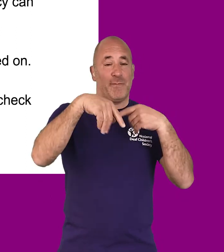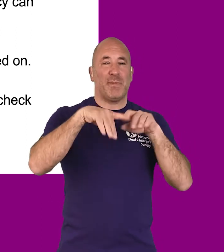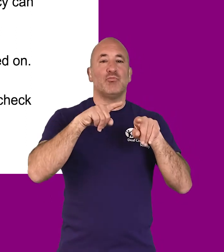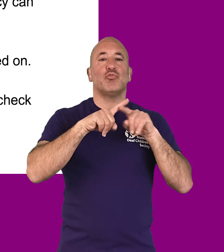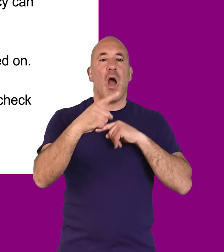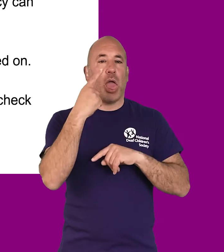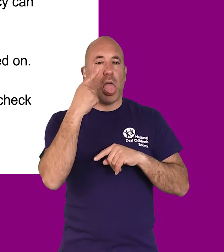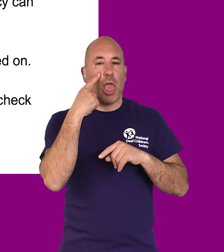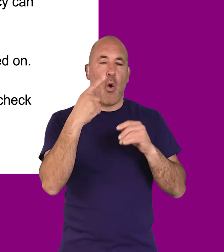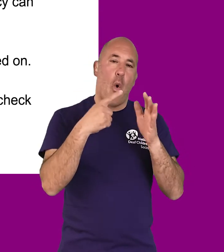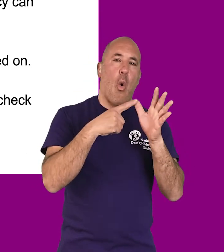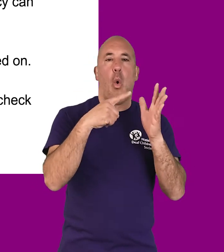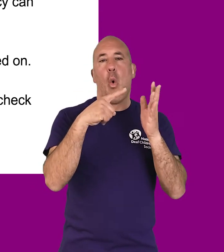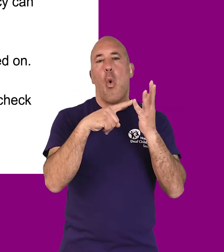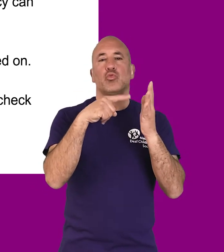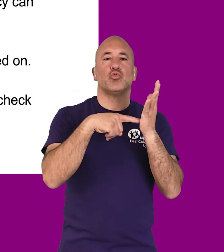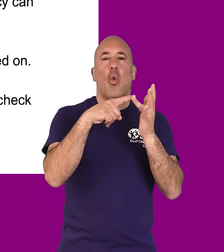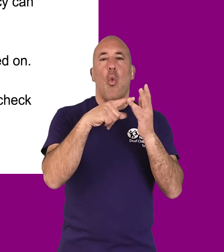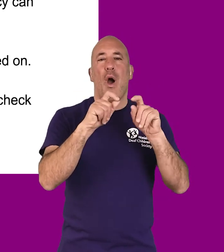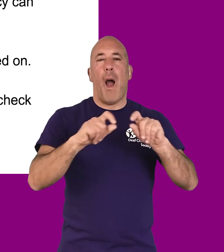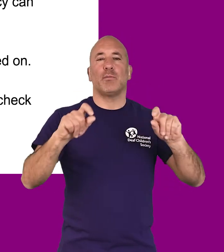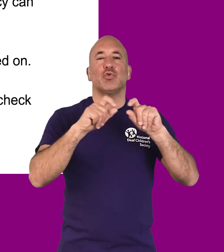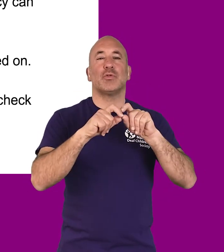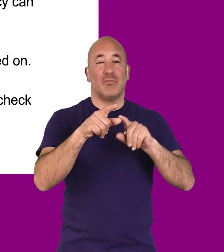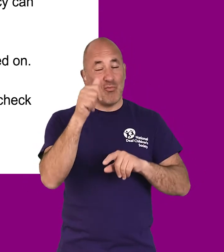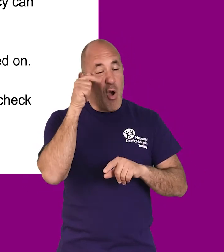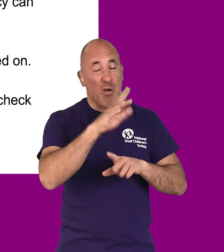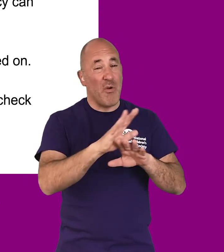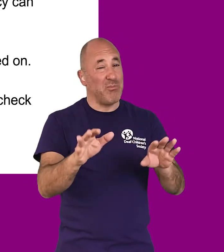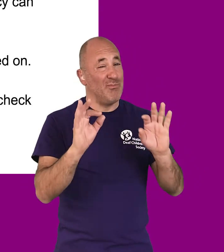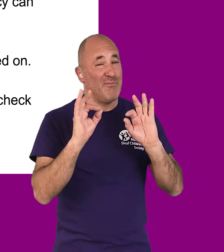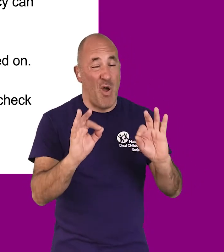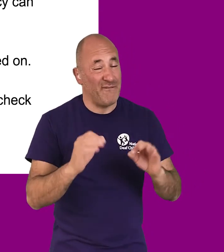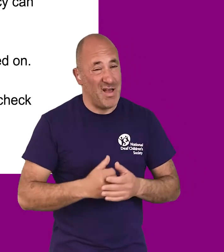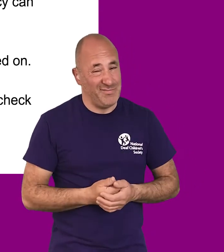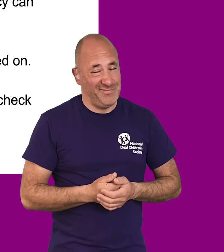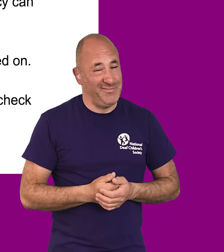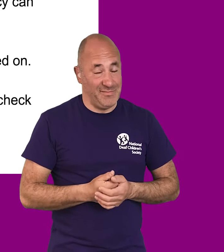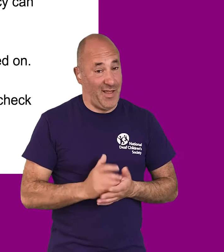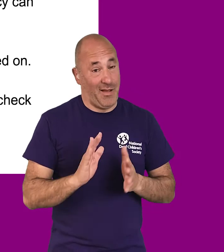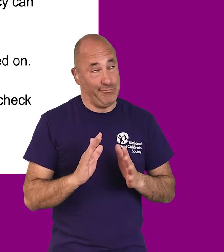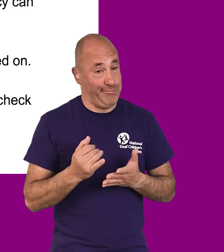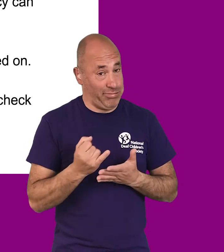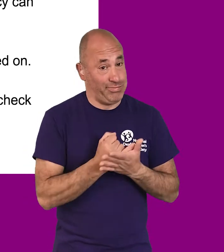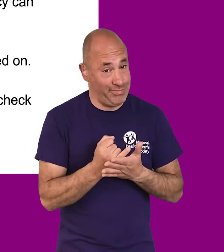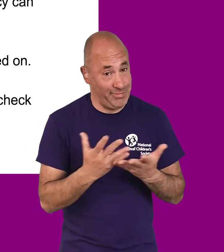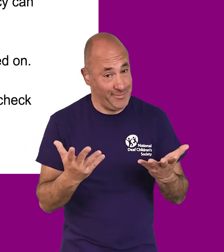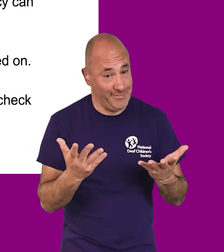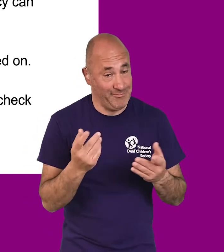Now, anyone who has tried auto captions will know that they are not perfect, far from